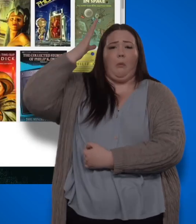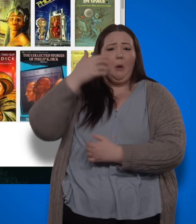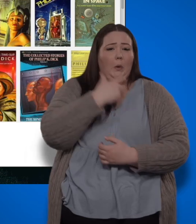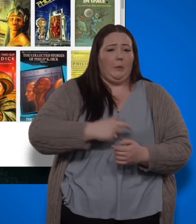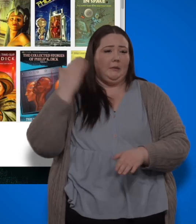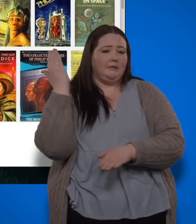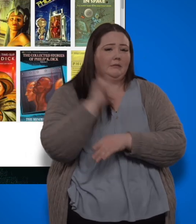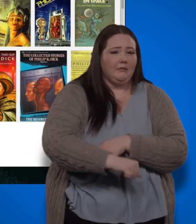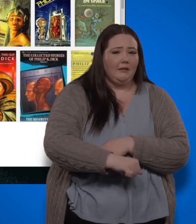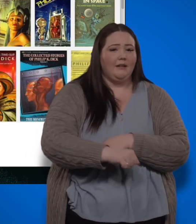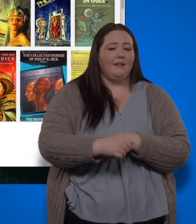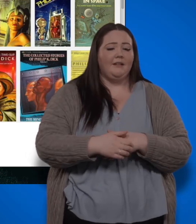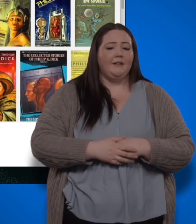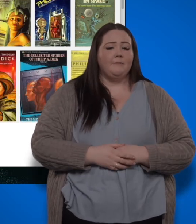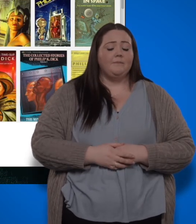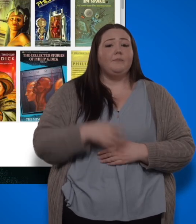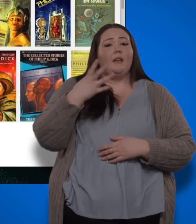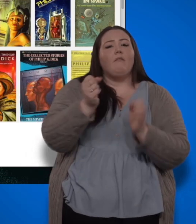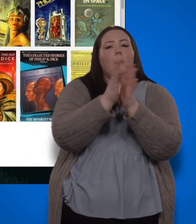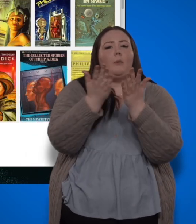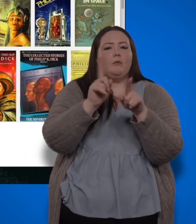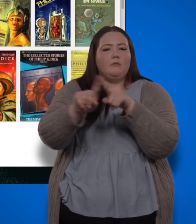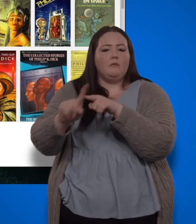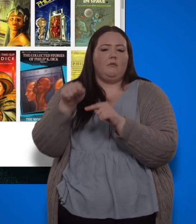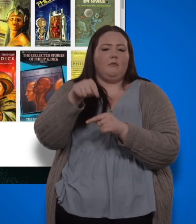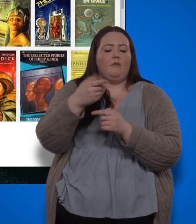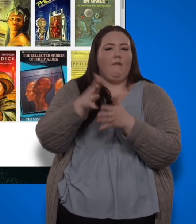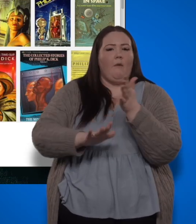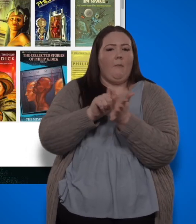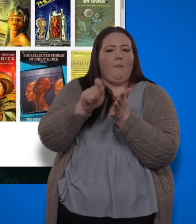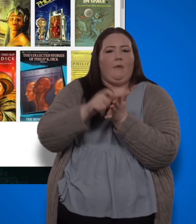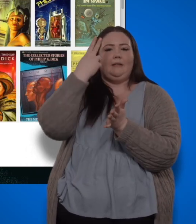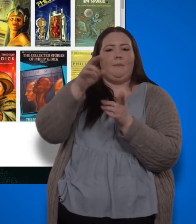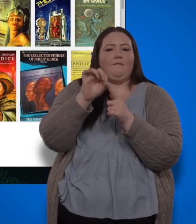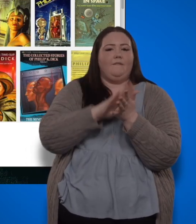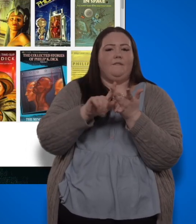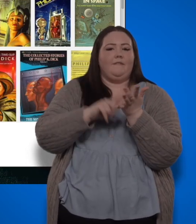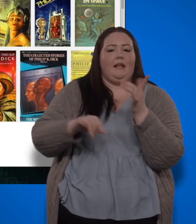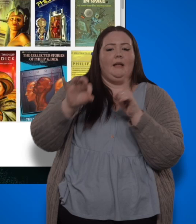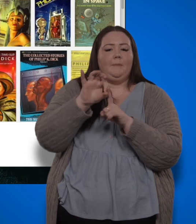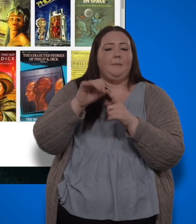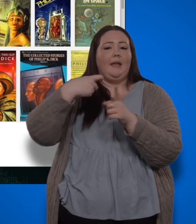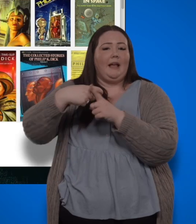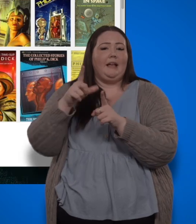enhancement. The novels of Philip K. Dick, particularly important and